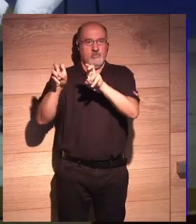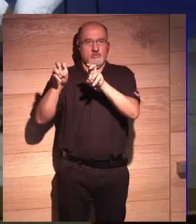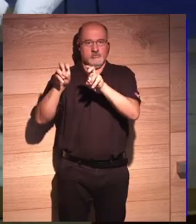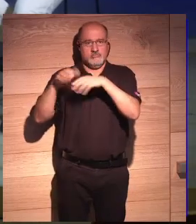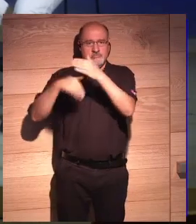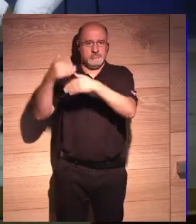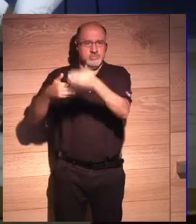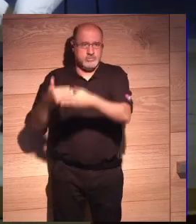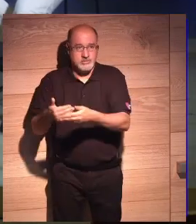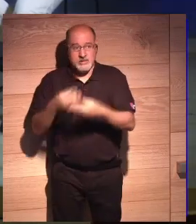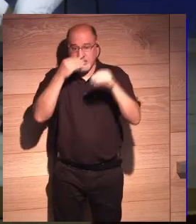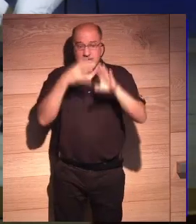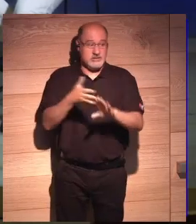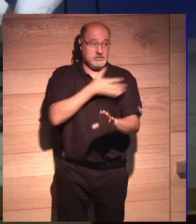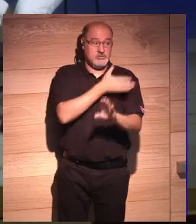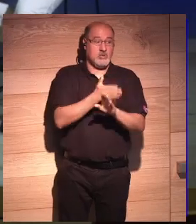paradigm, because it's curious,